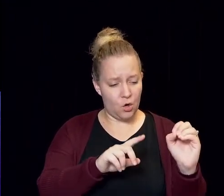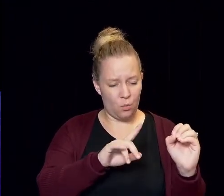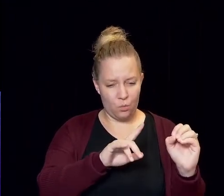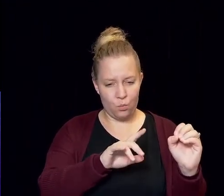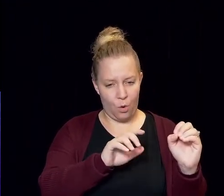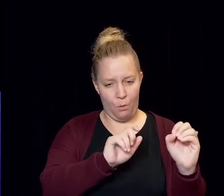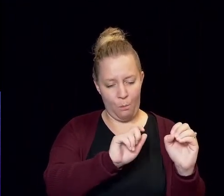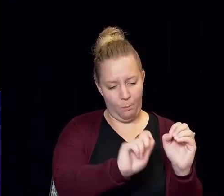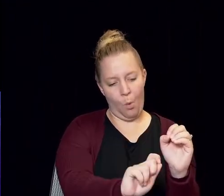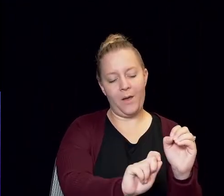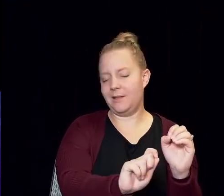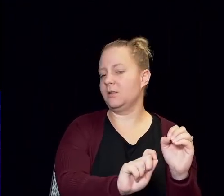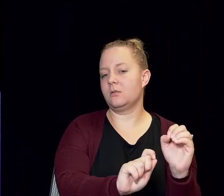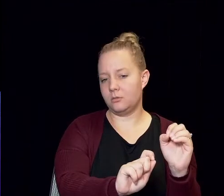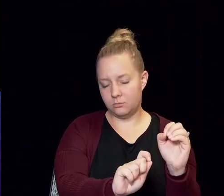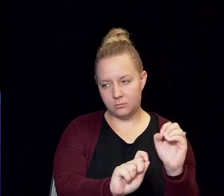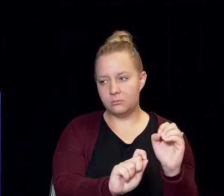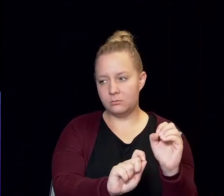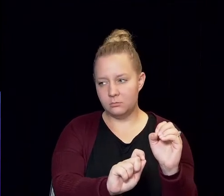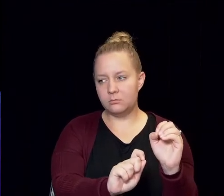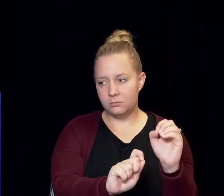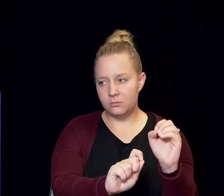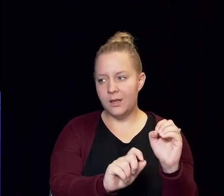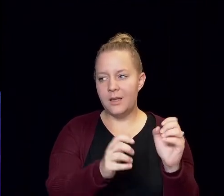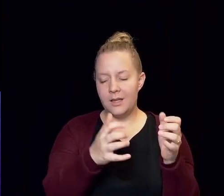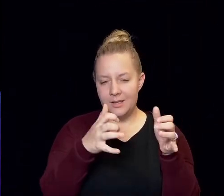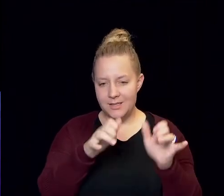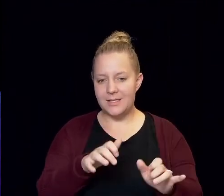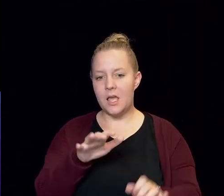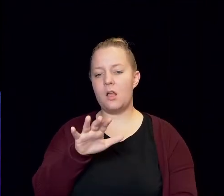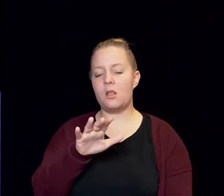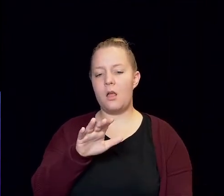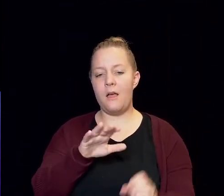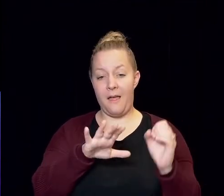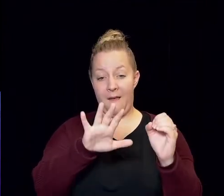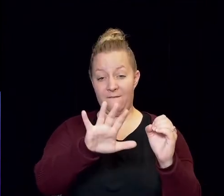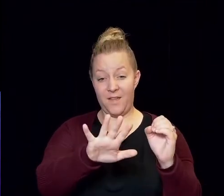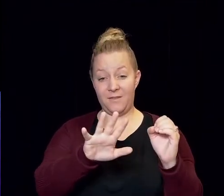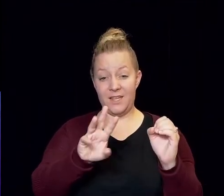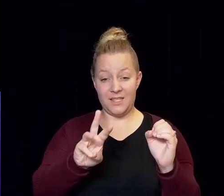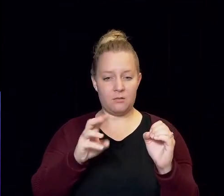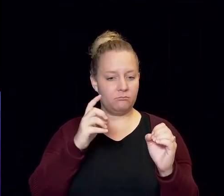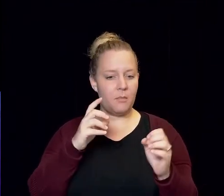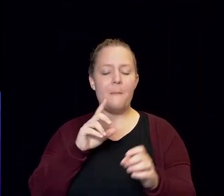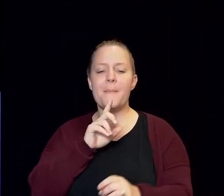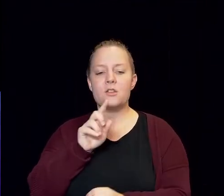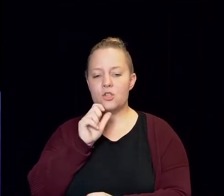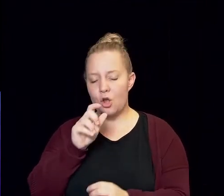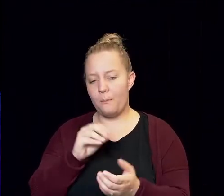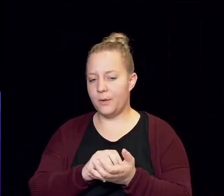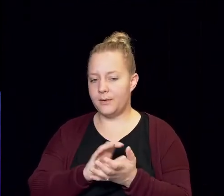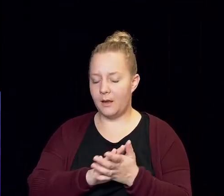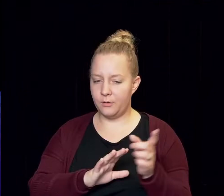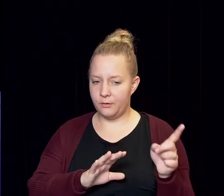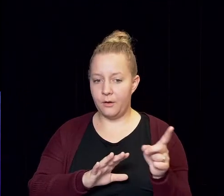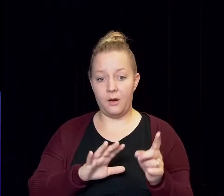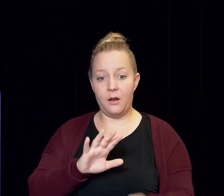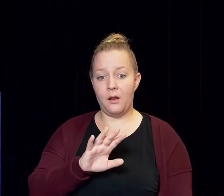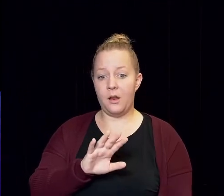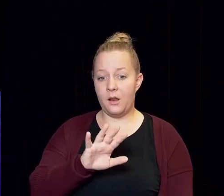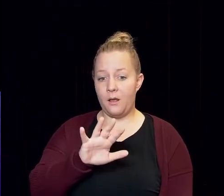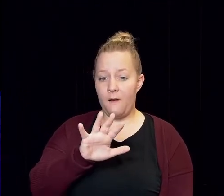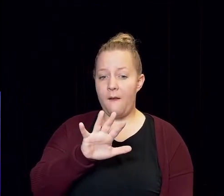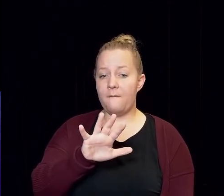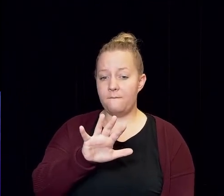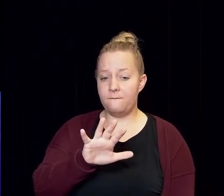ones position, and then it's still 56 hundredths. But make sure that you don't say this and then say 56 and